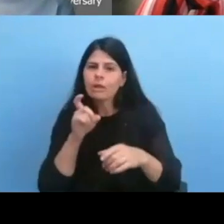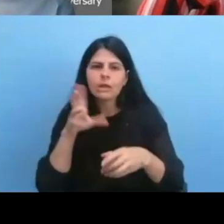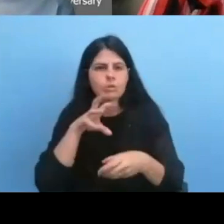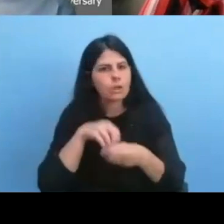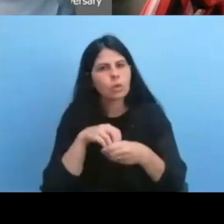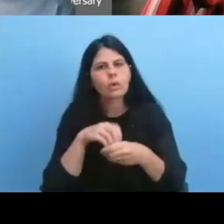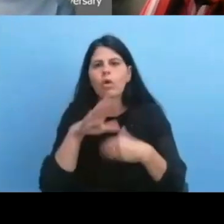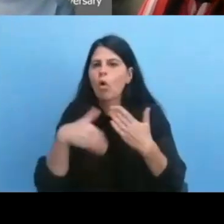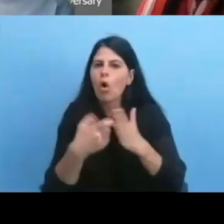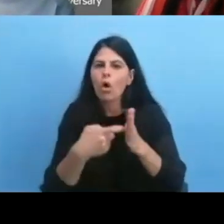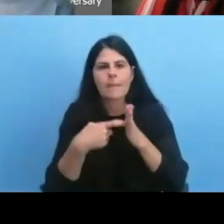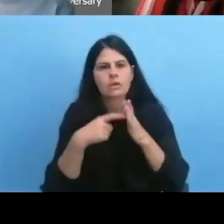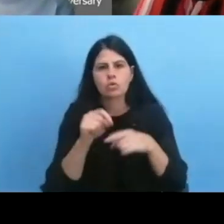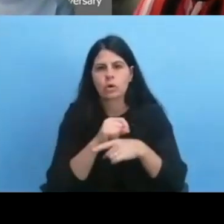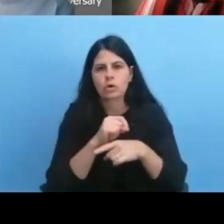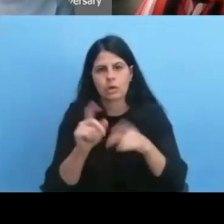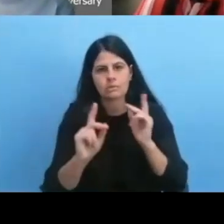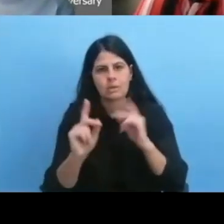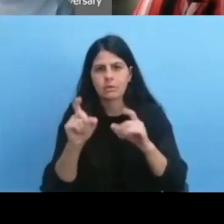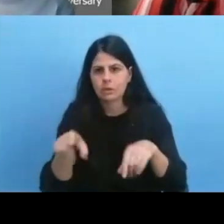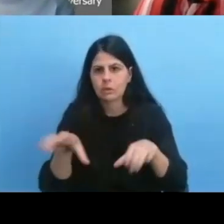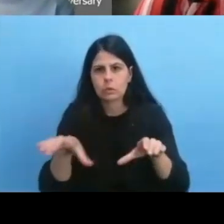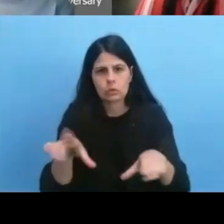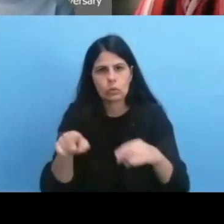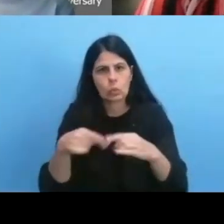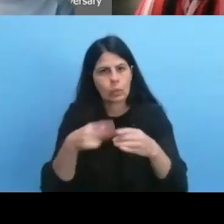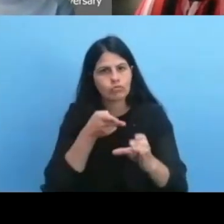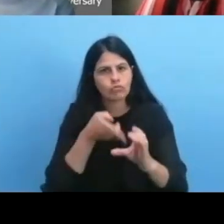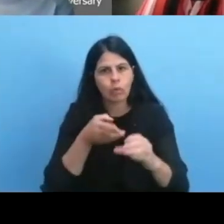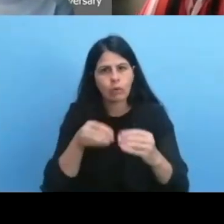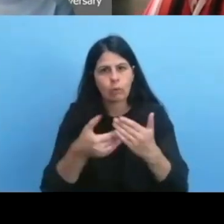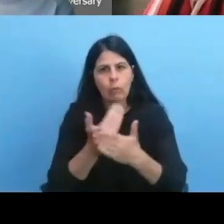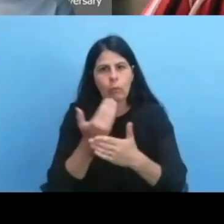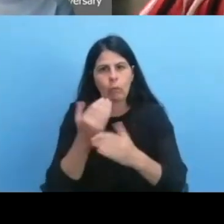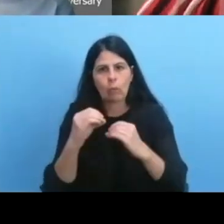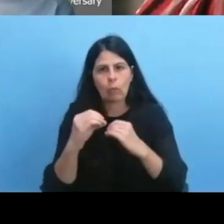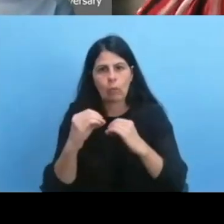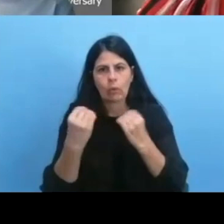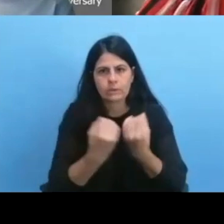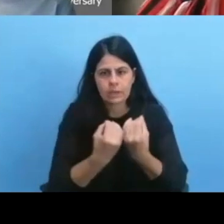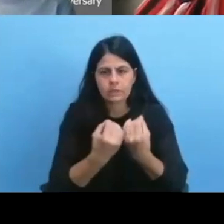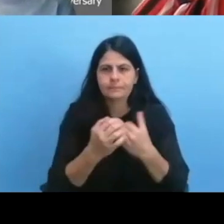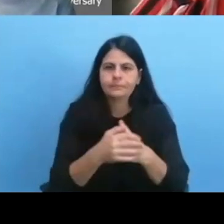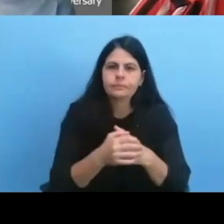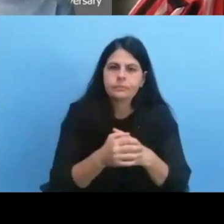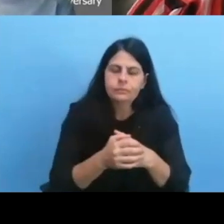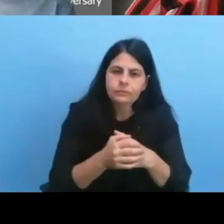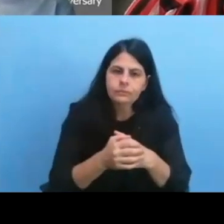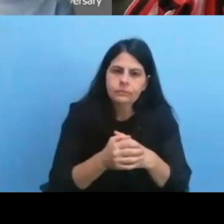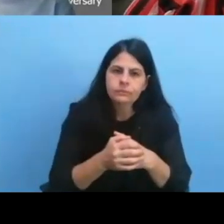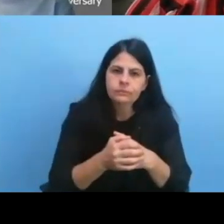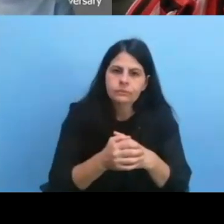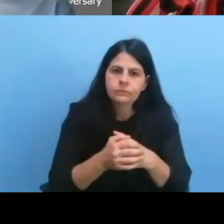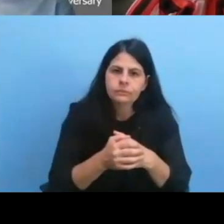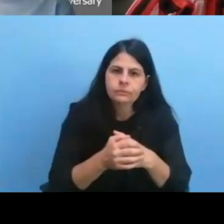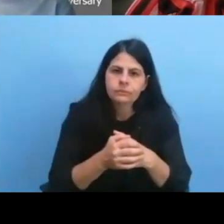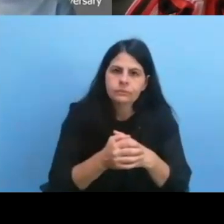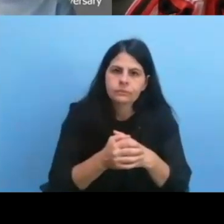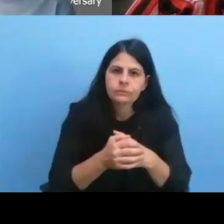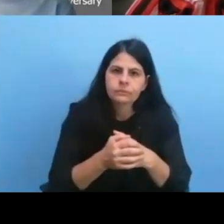people have to do when joining a new organization. You know, we have to take very